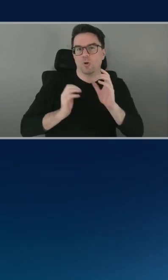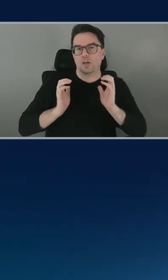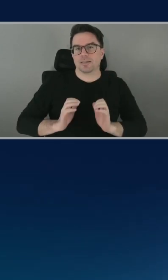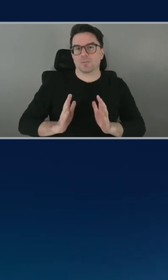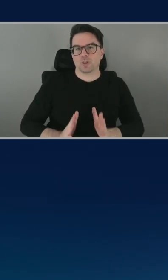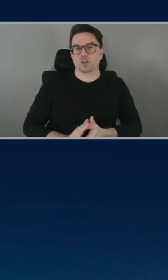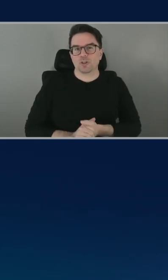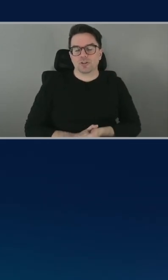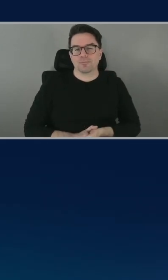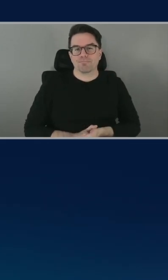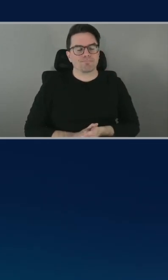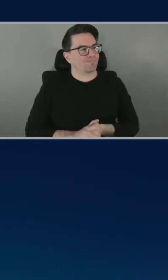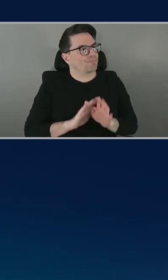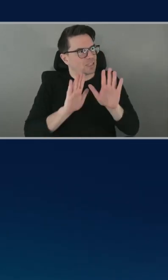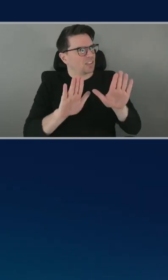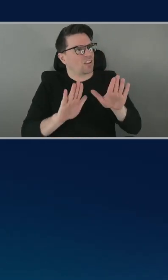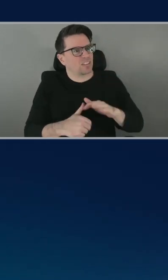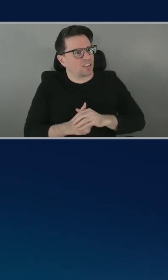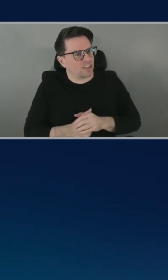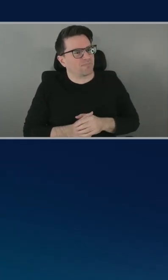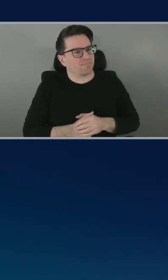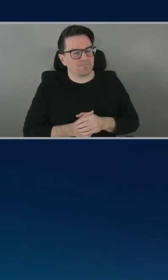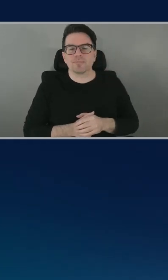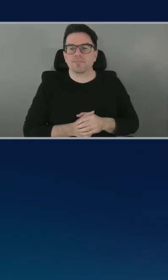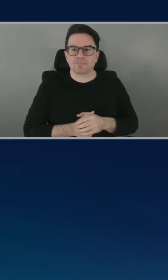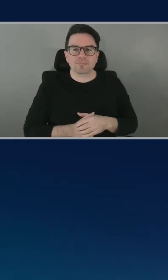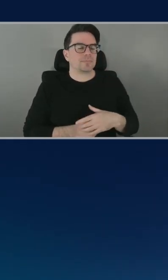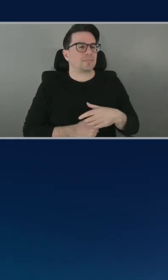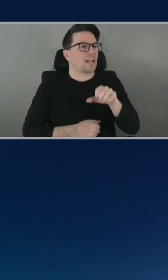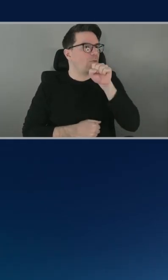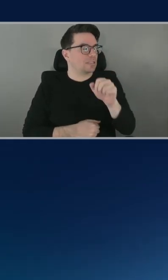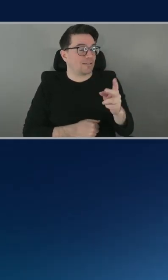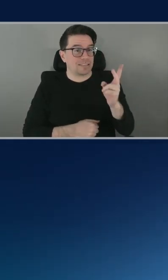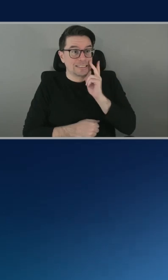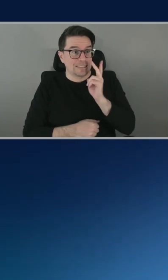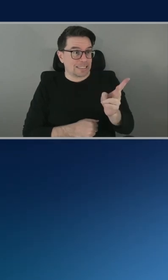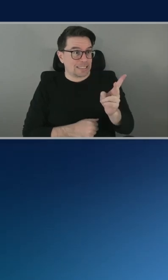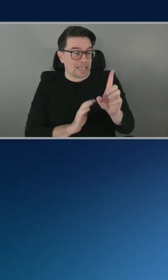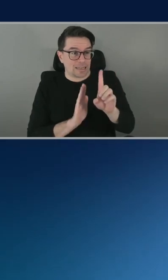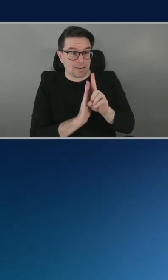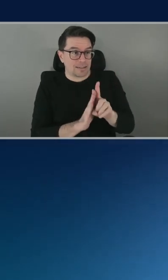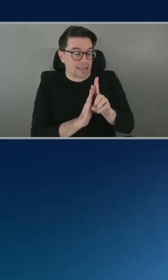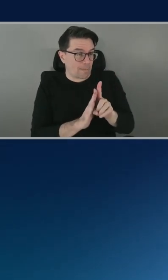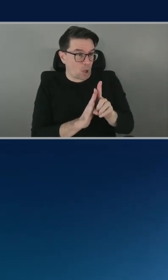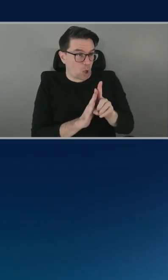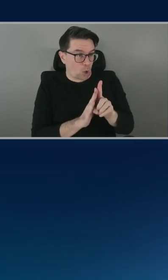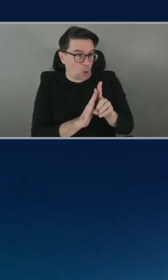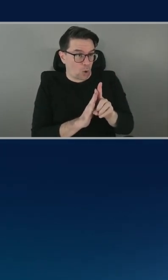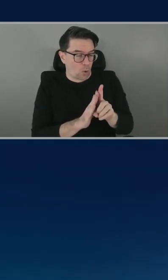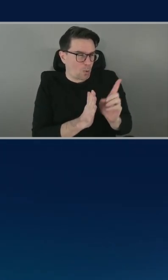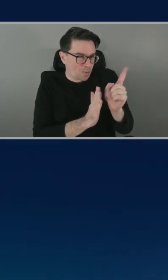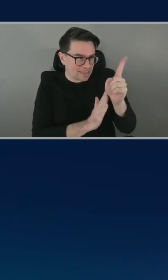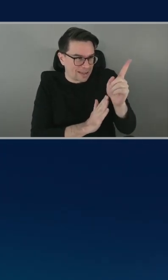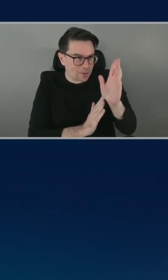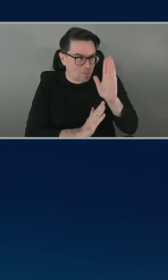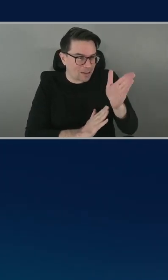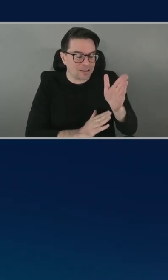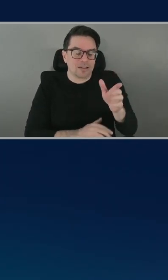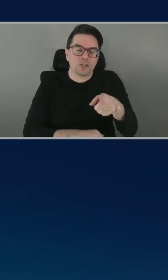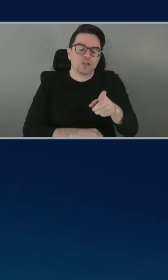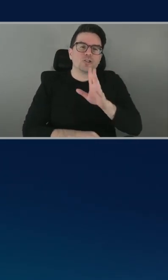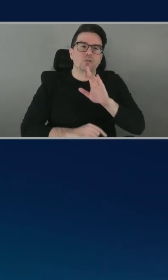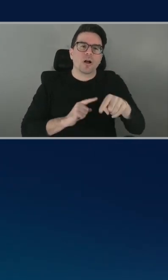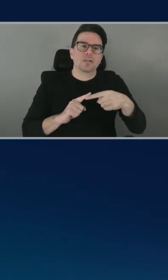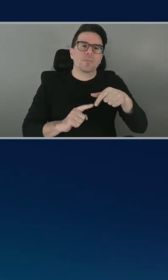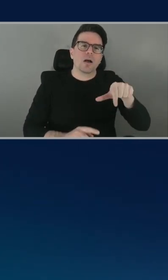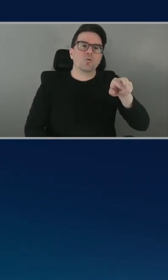Awesome. I would love to see this in practice in a demo if we can jump to that here in a sec. But you did also make mention about querying. Is it